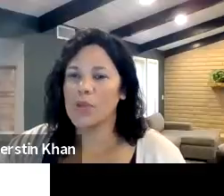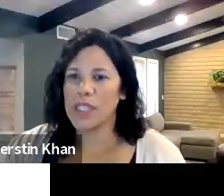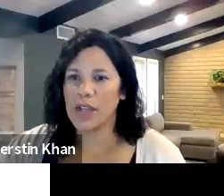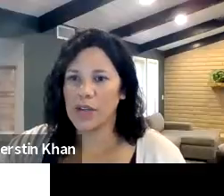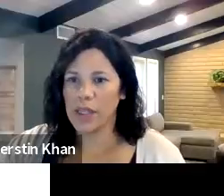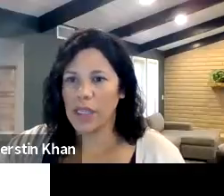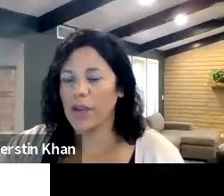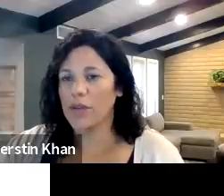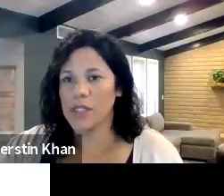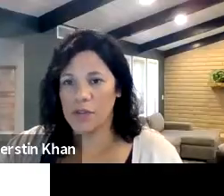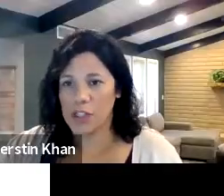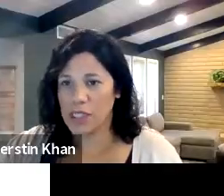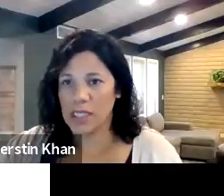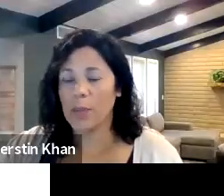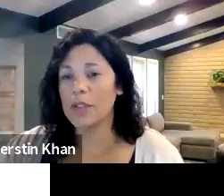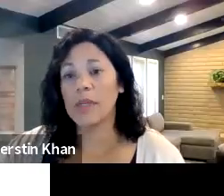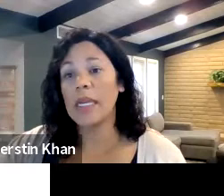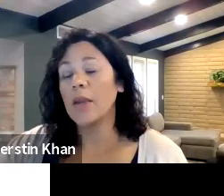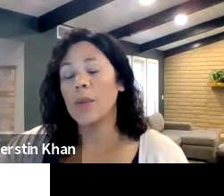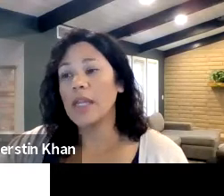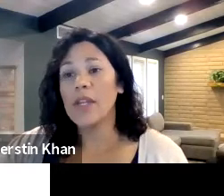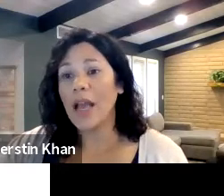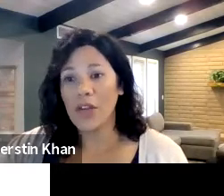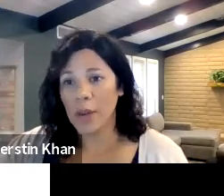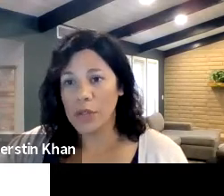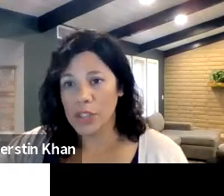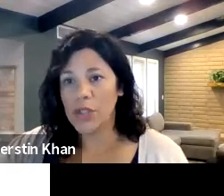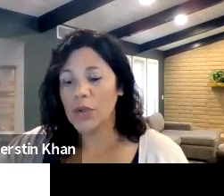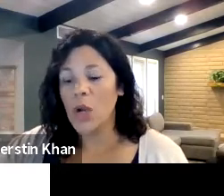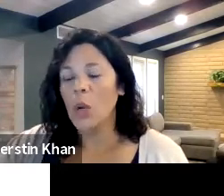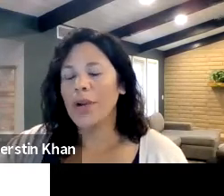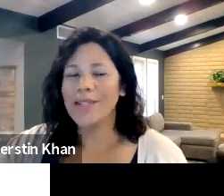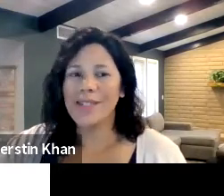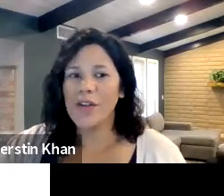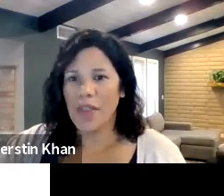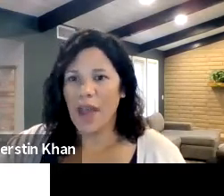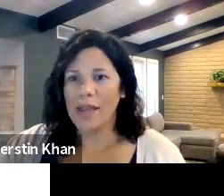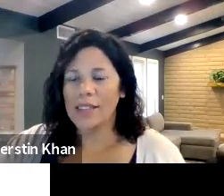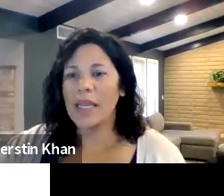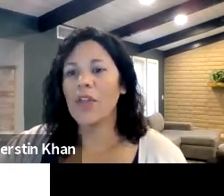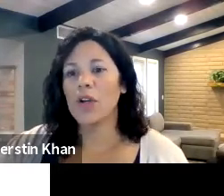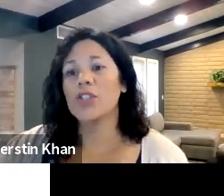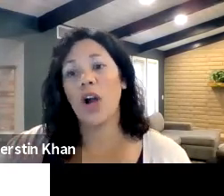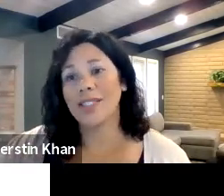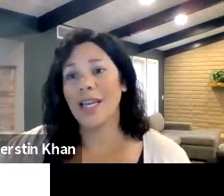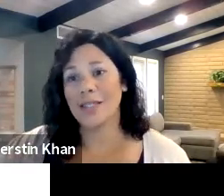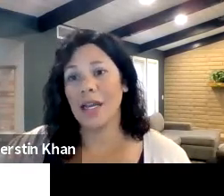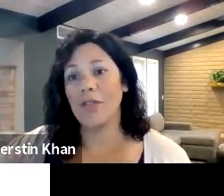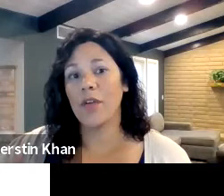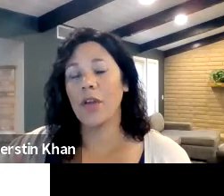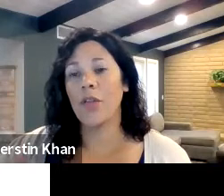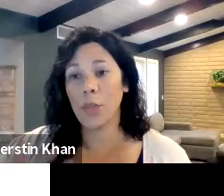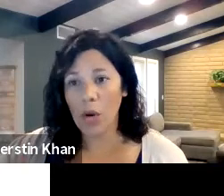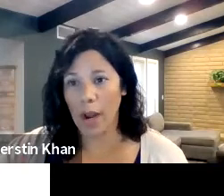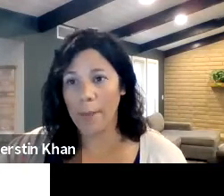at particularly like those efficiency numbers, but even other numbers too, we're considering that in the larger context